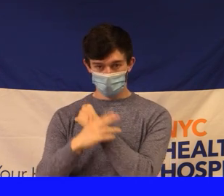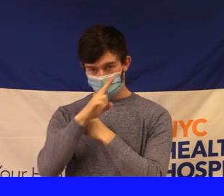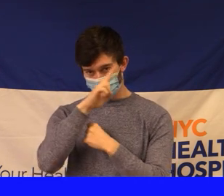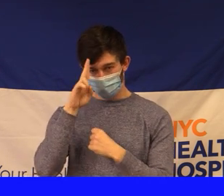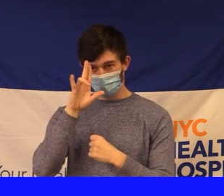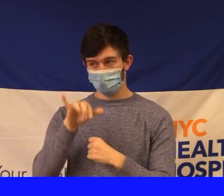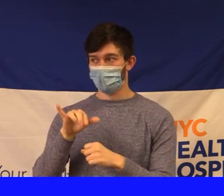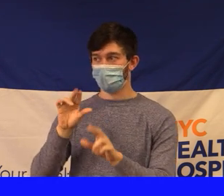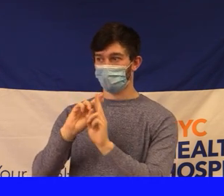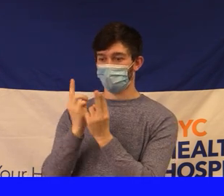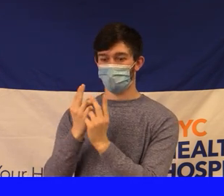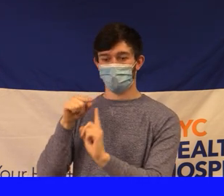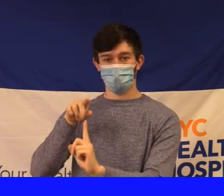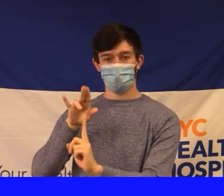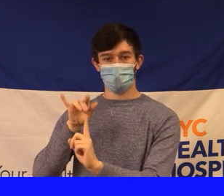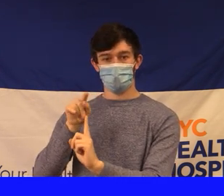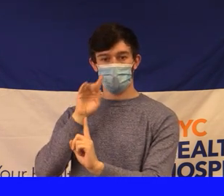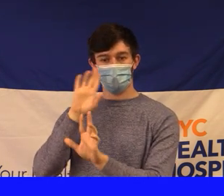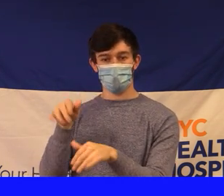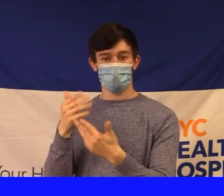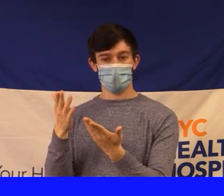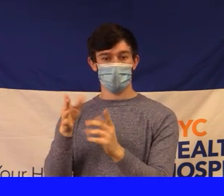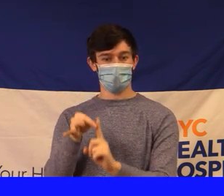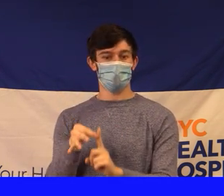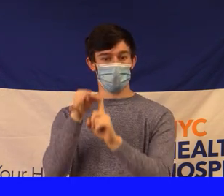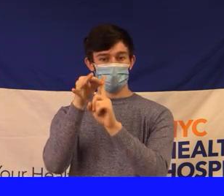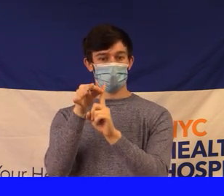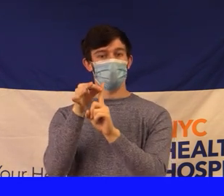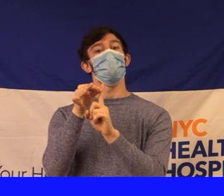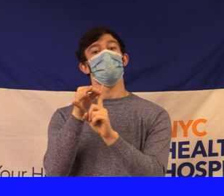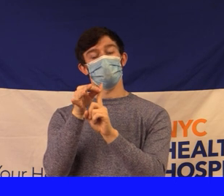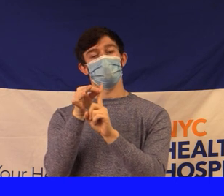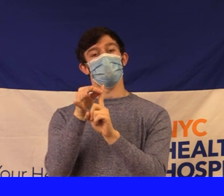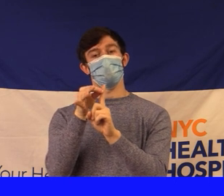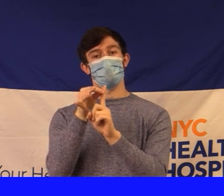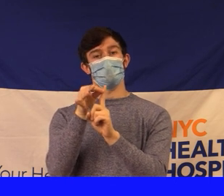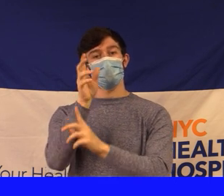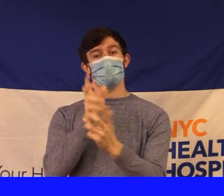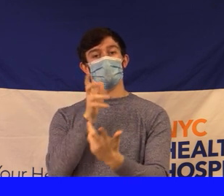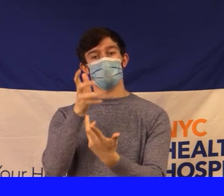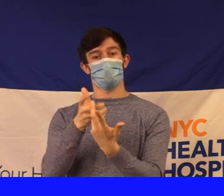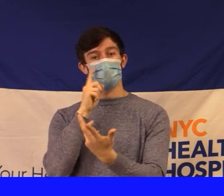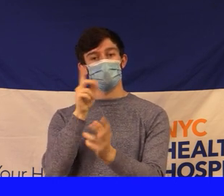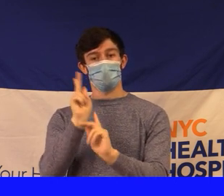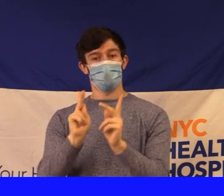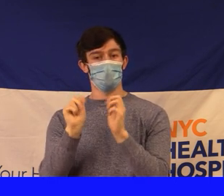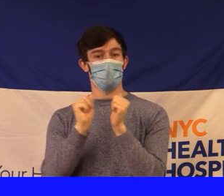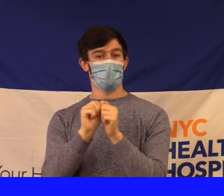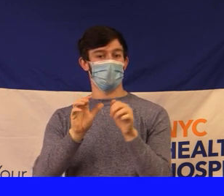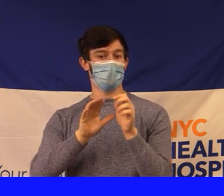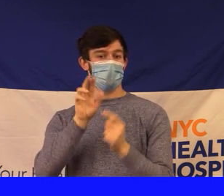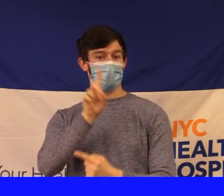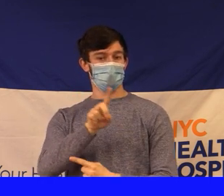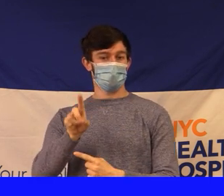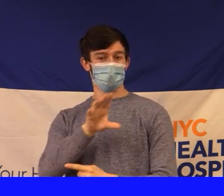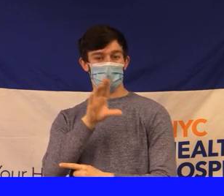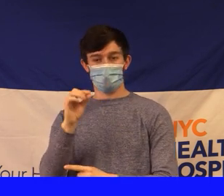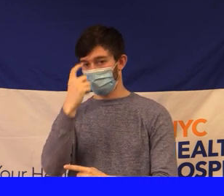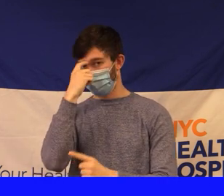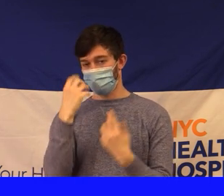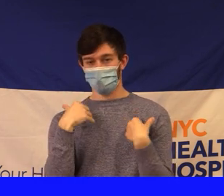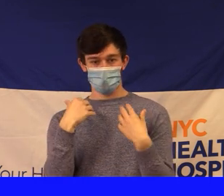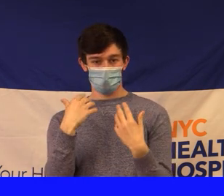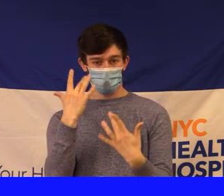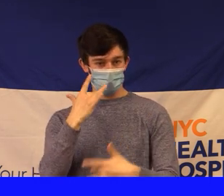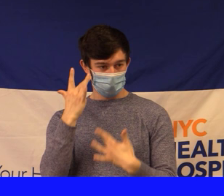provides specialized services to the population with developmental disabilities and mental illness, and it's been a success so